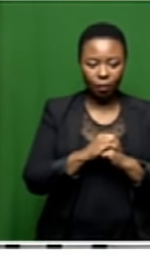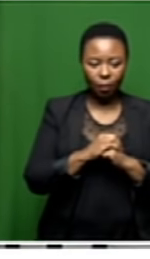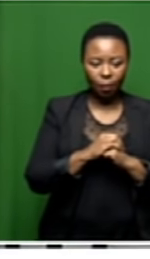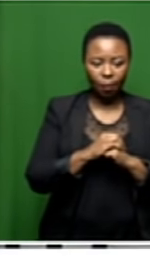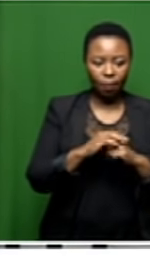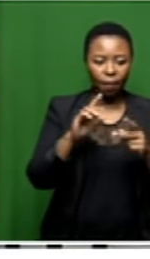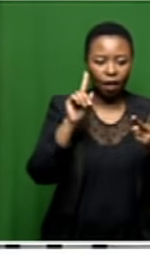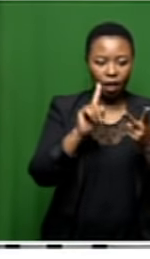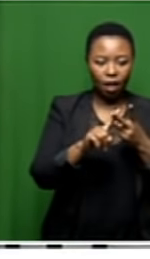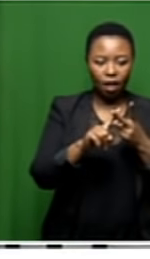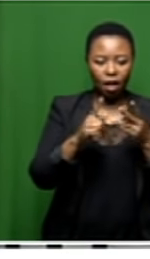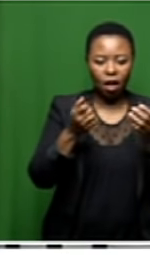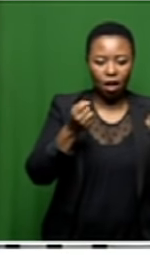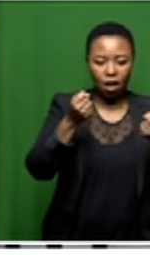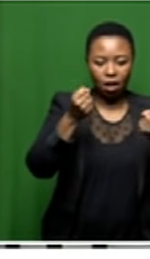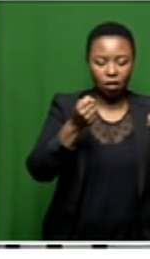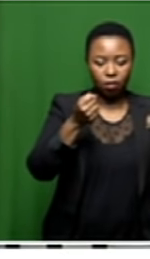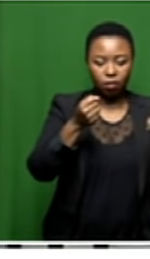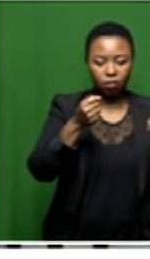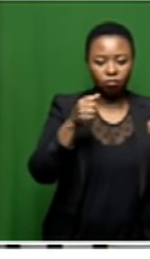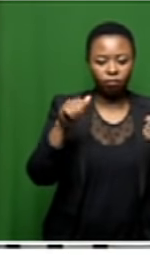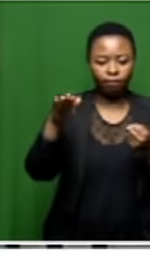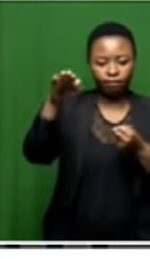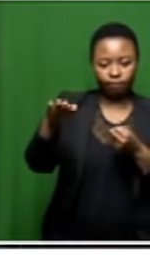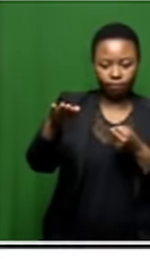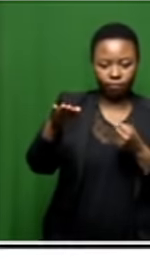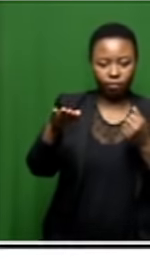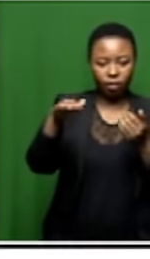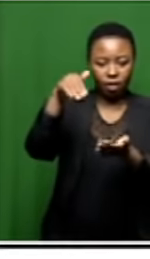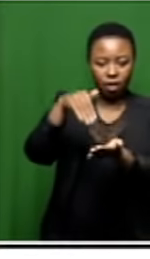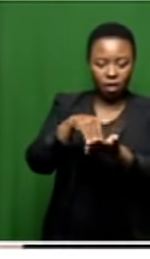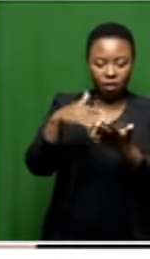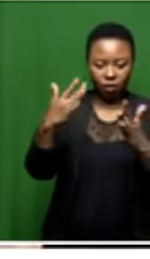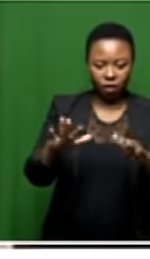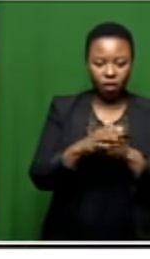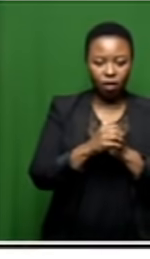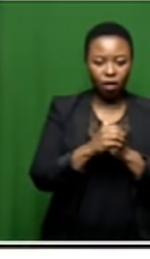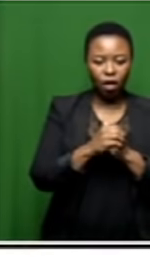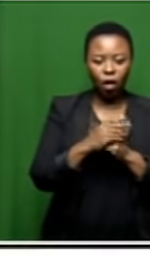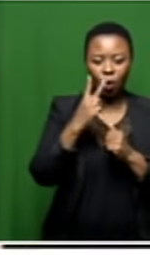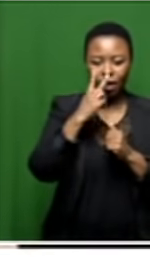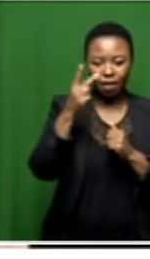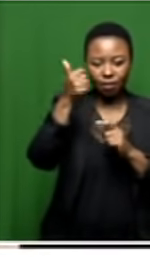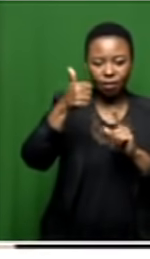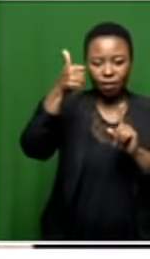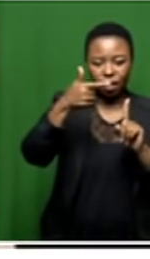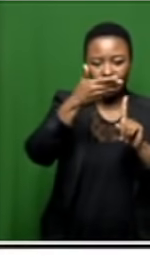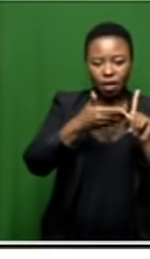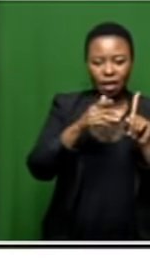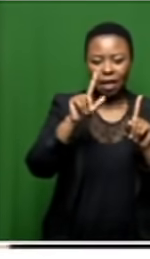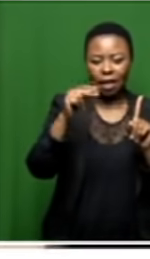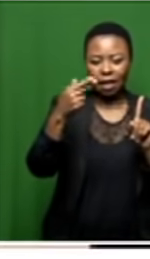Yes, the cortege has just arrived. We are now seeing Archbishop Thabo